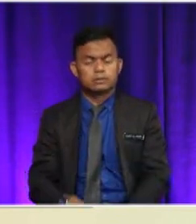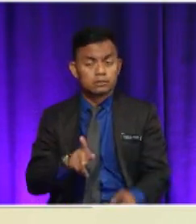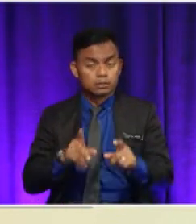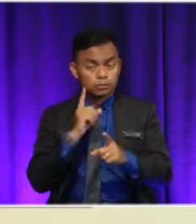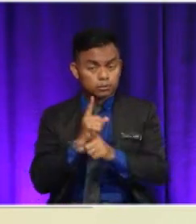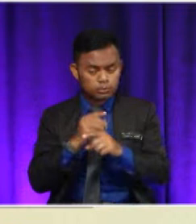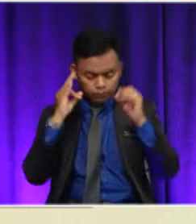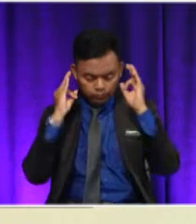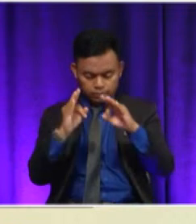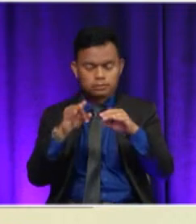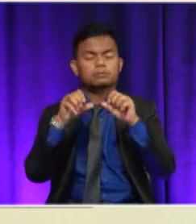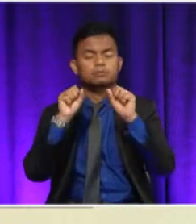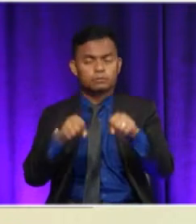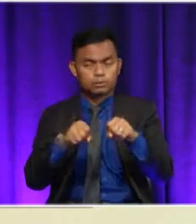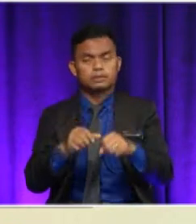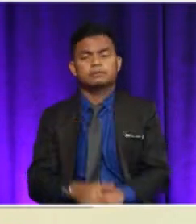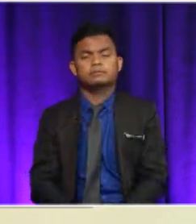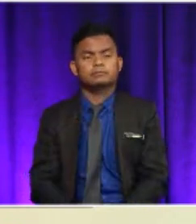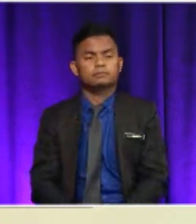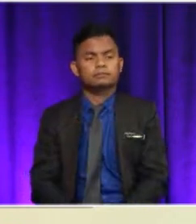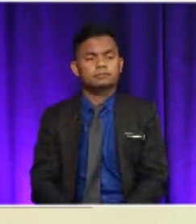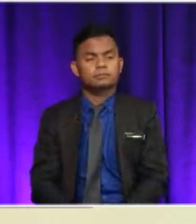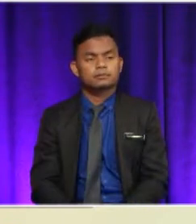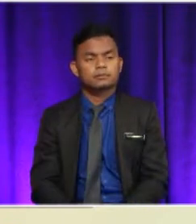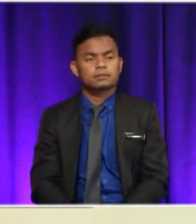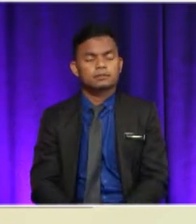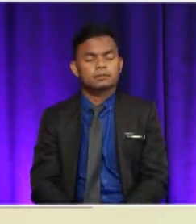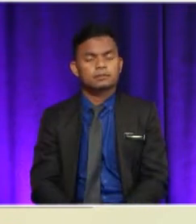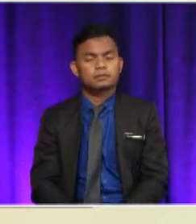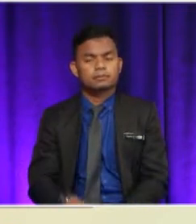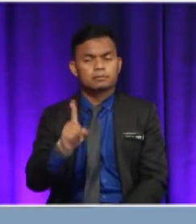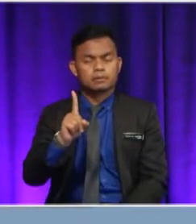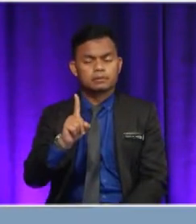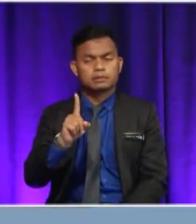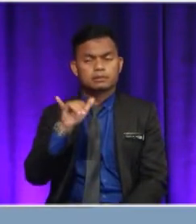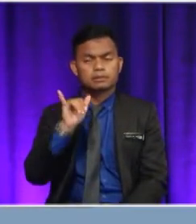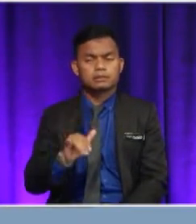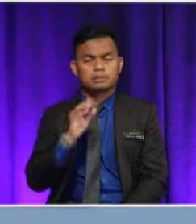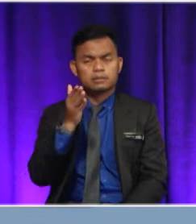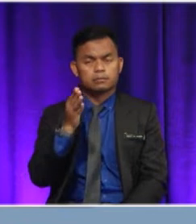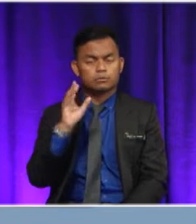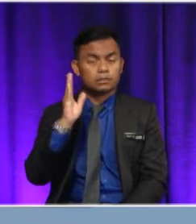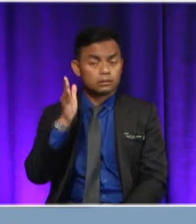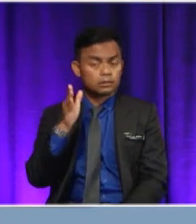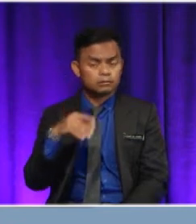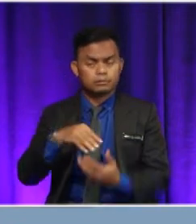succeed. So, Adriana and Aisha, which would you choose as the answer?